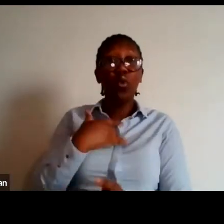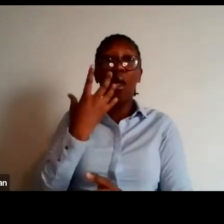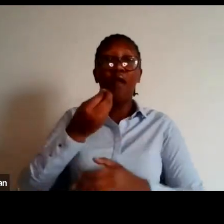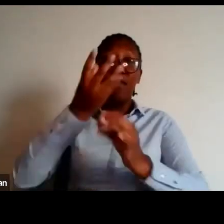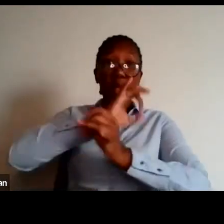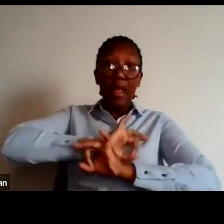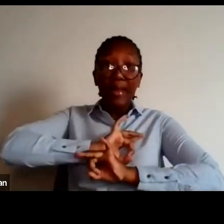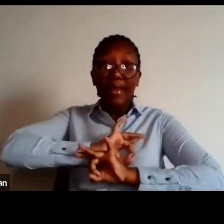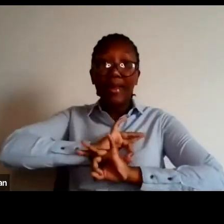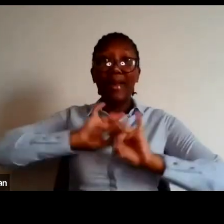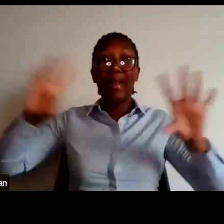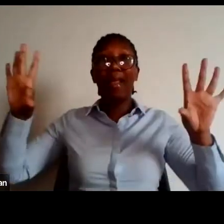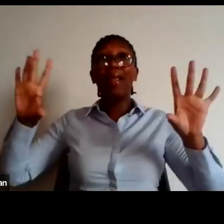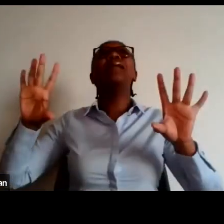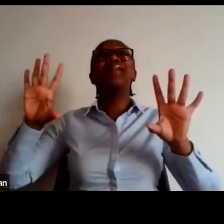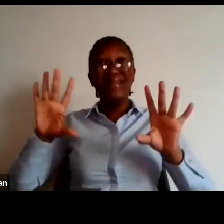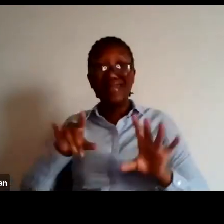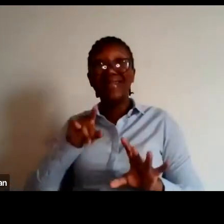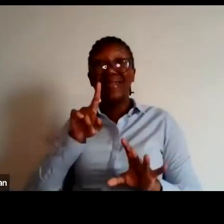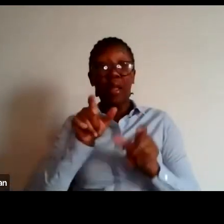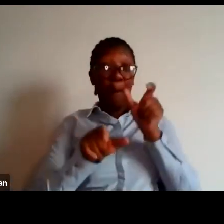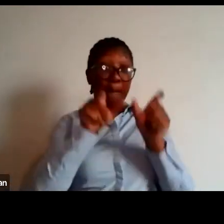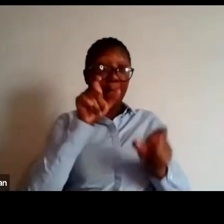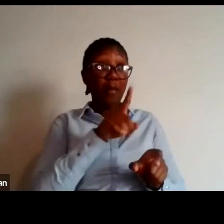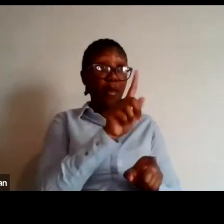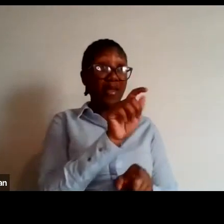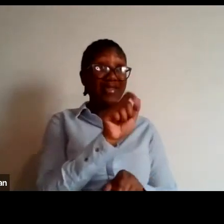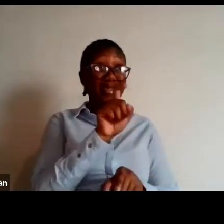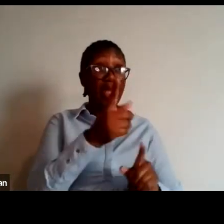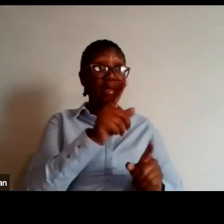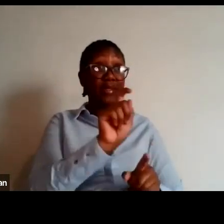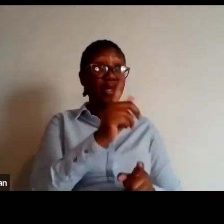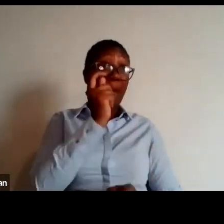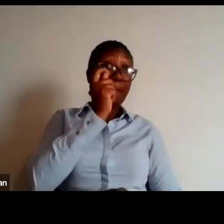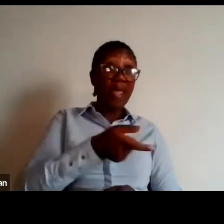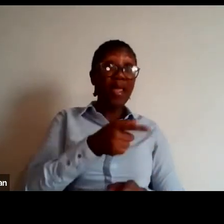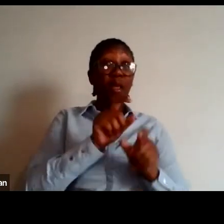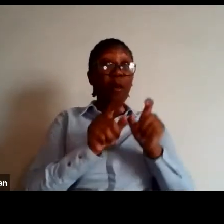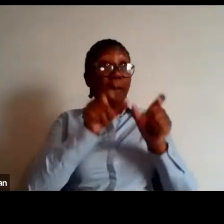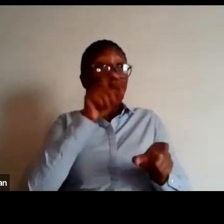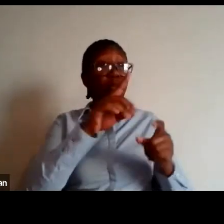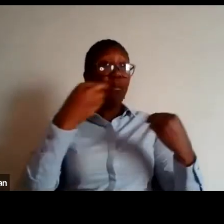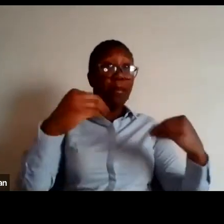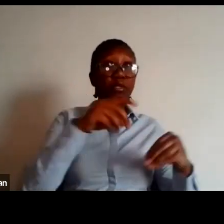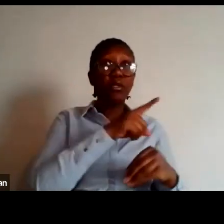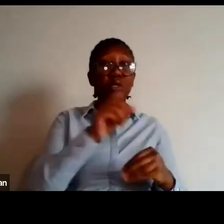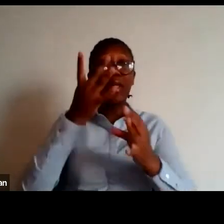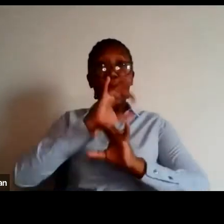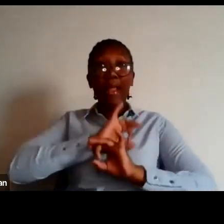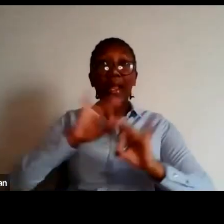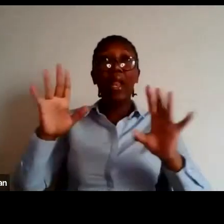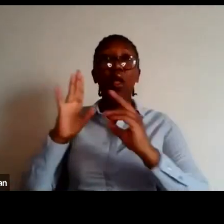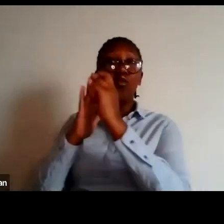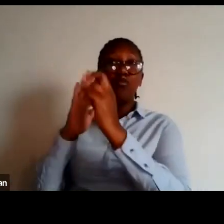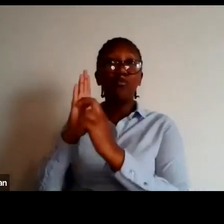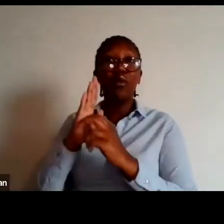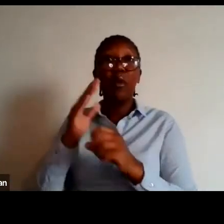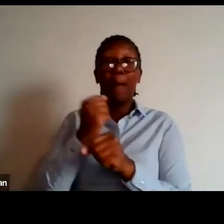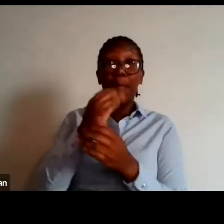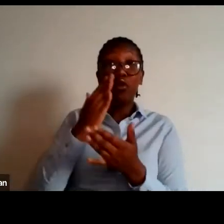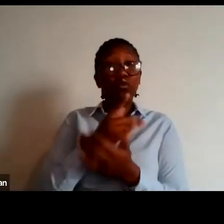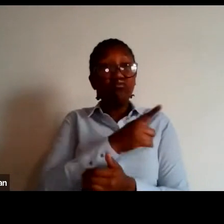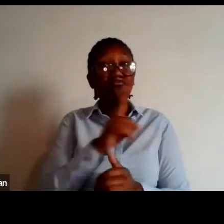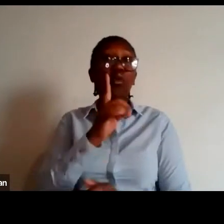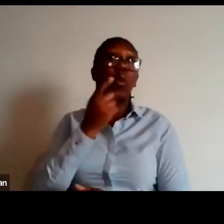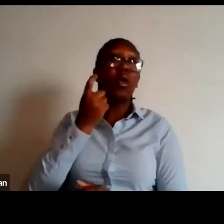and certainty for our taxpayers and traders of their obligation. Make it easier for taxpayers